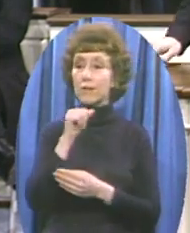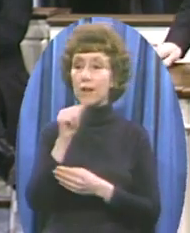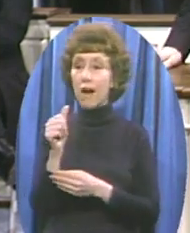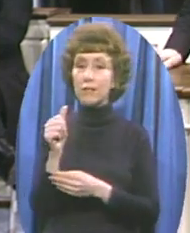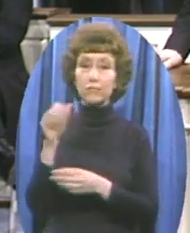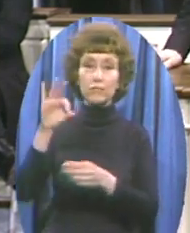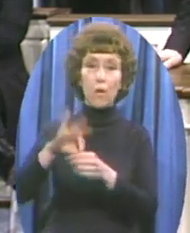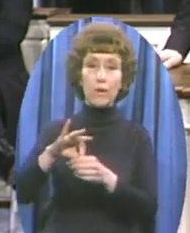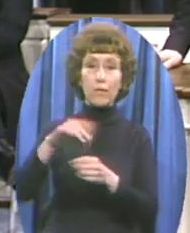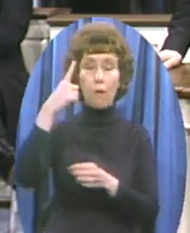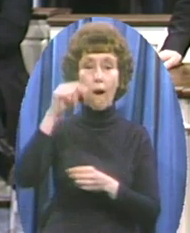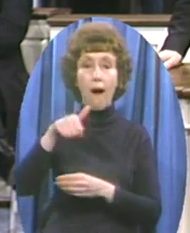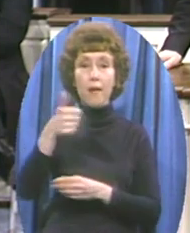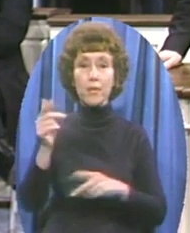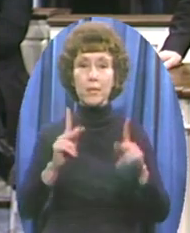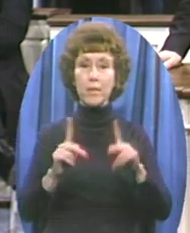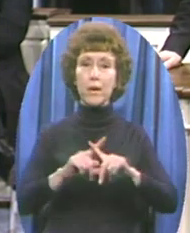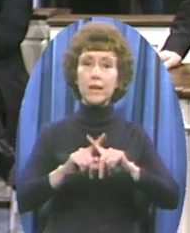officials.